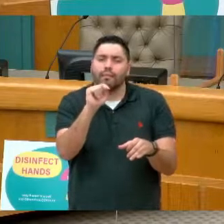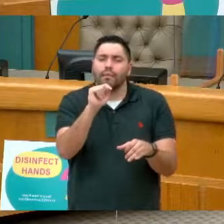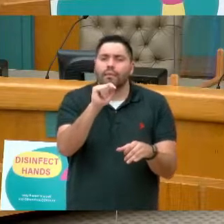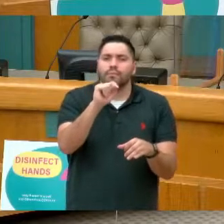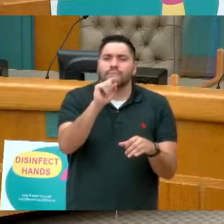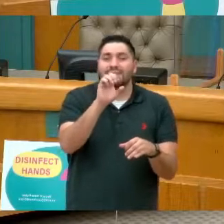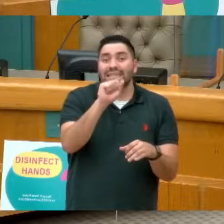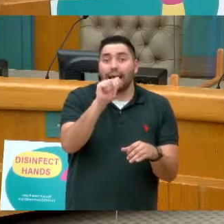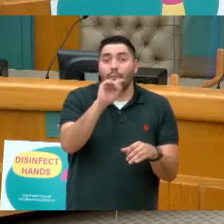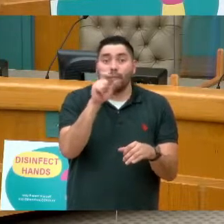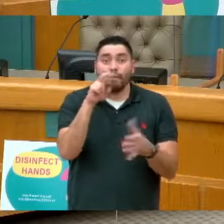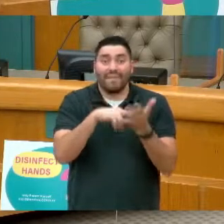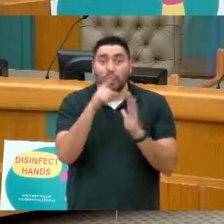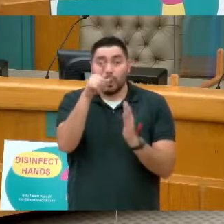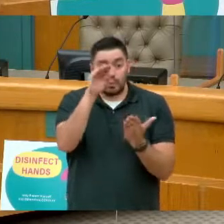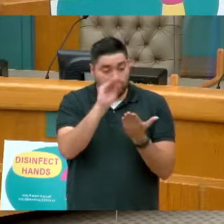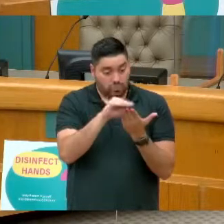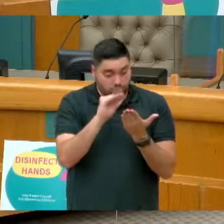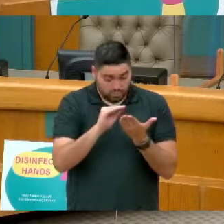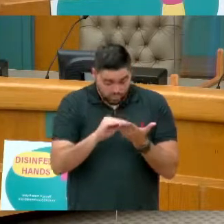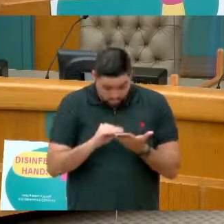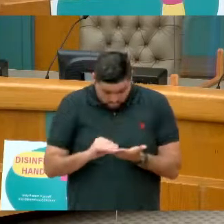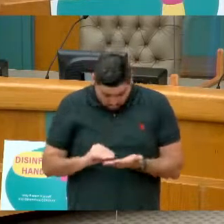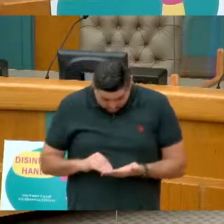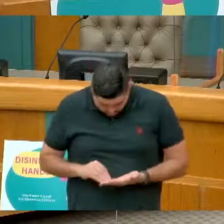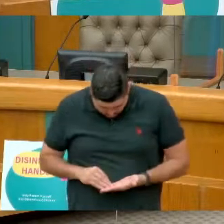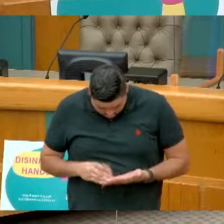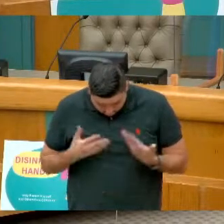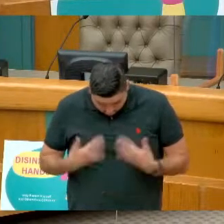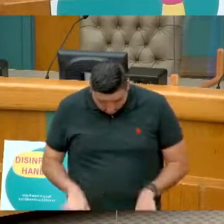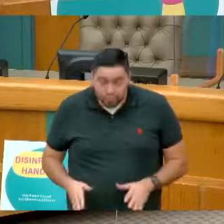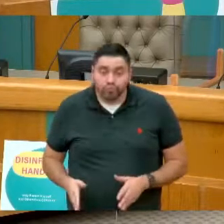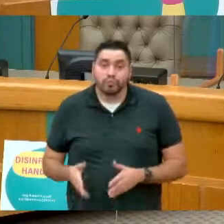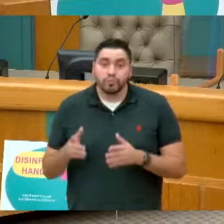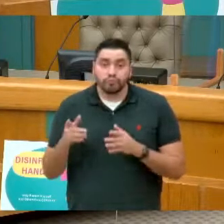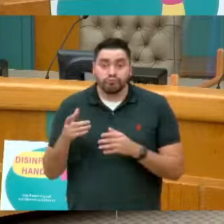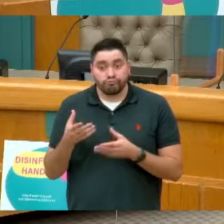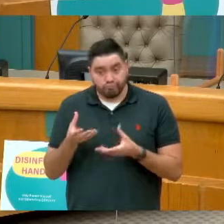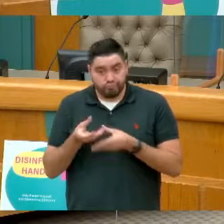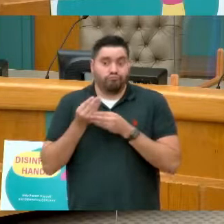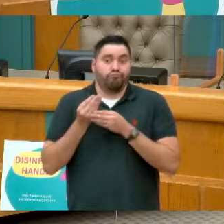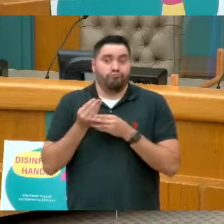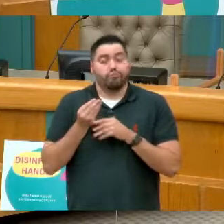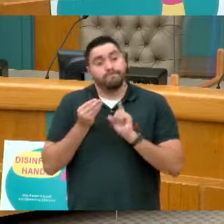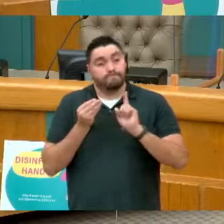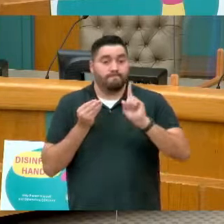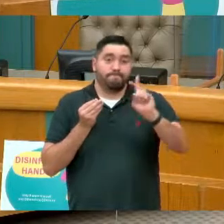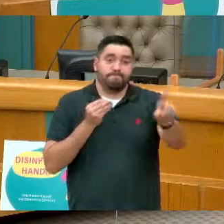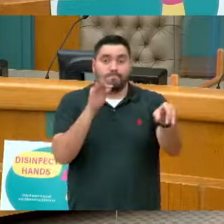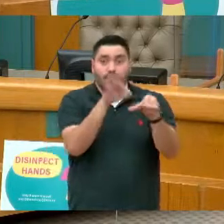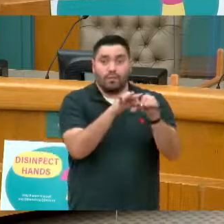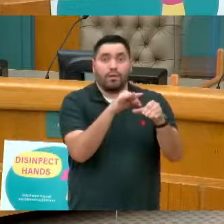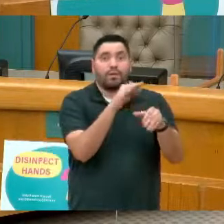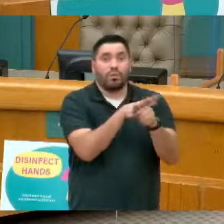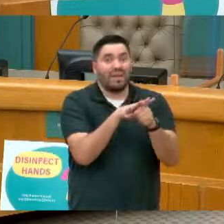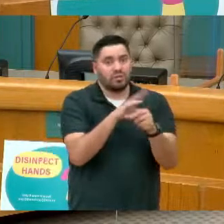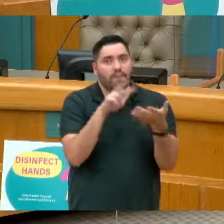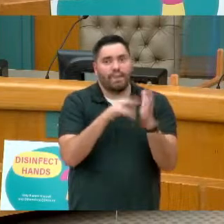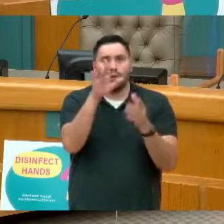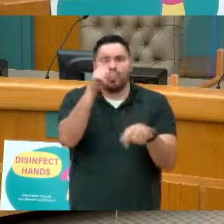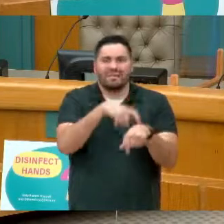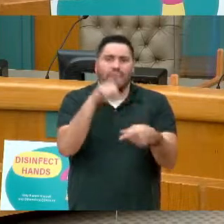by location. And you can check this early voting, and you can check the locations and see where the lowest turnout is. And then you can make your